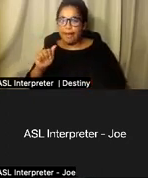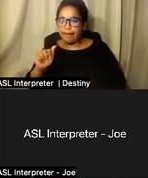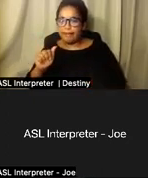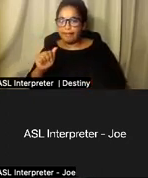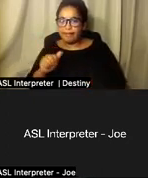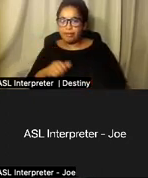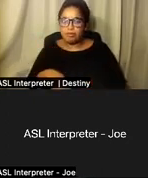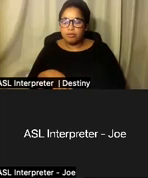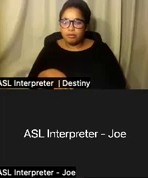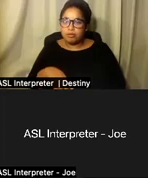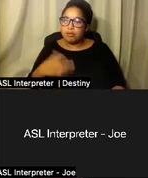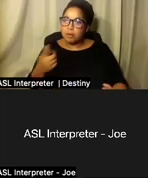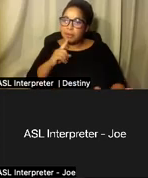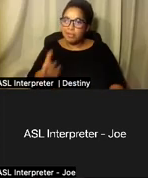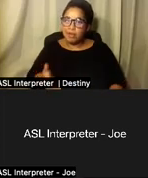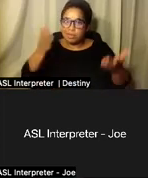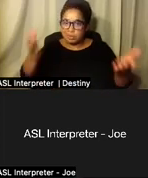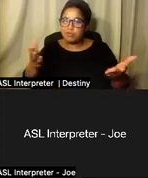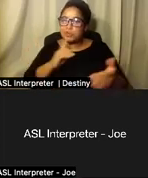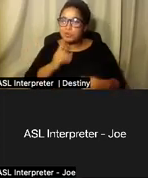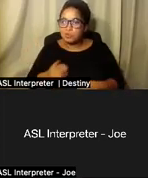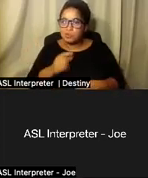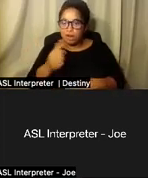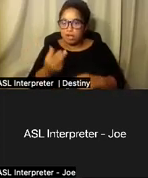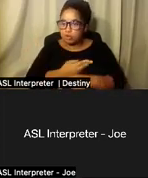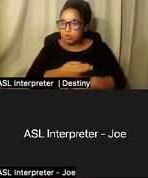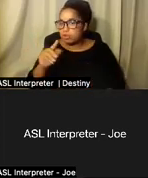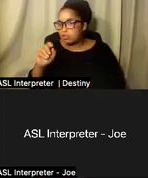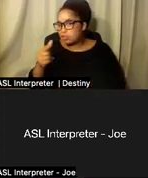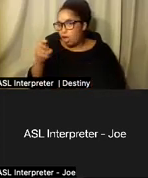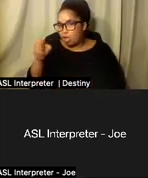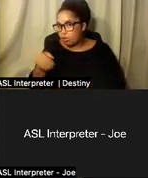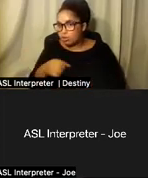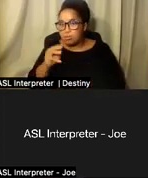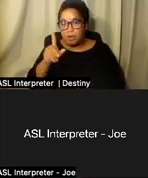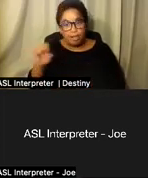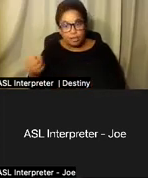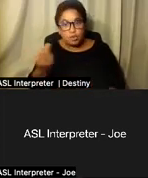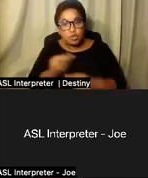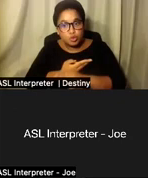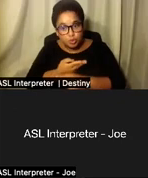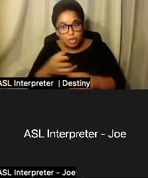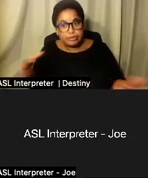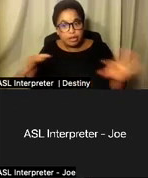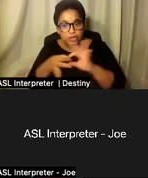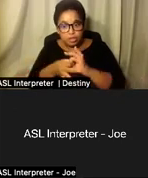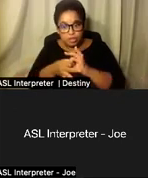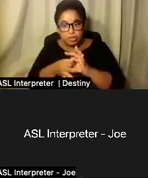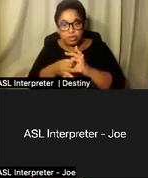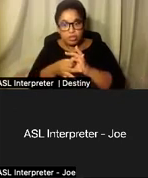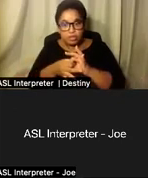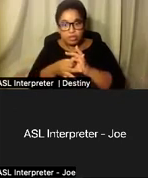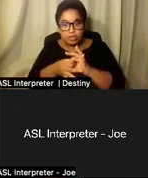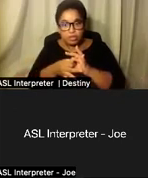the recommendation holds true. We're not using toggles or mollies. We're attaching items that, and here's a rule of thumb,